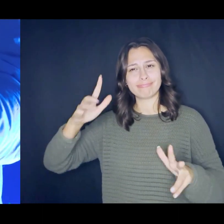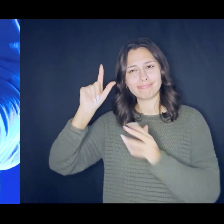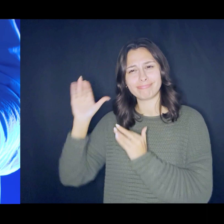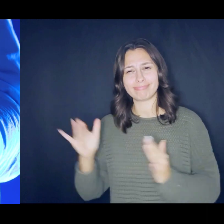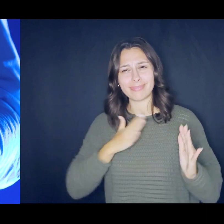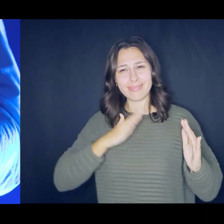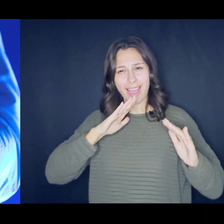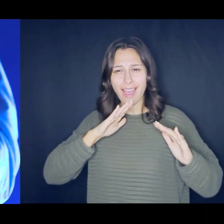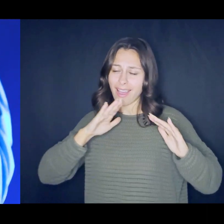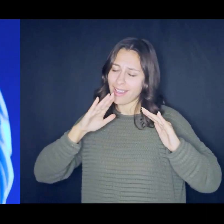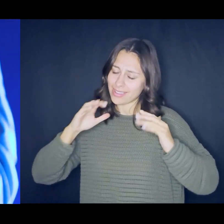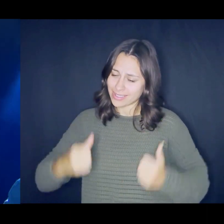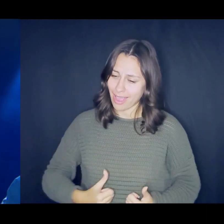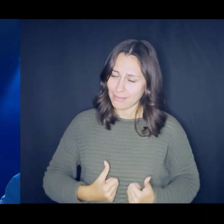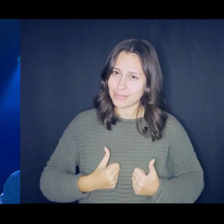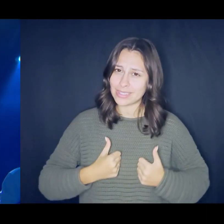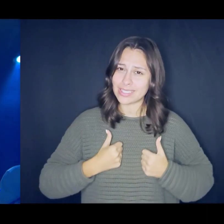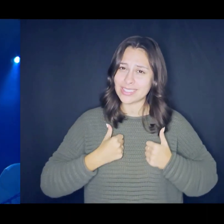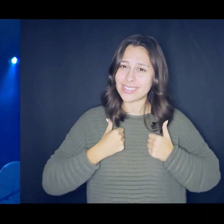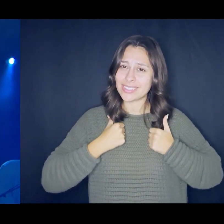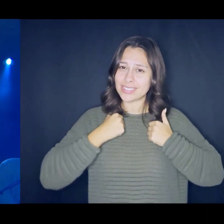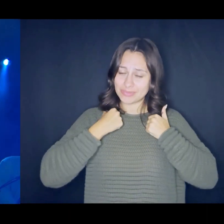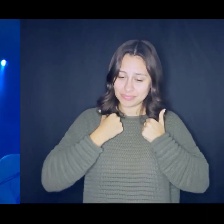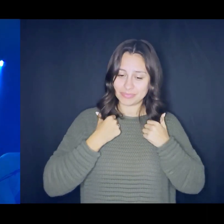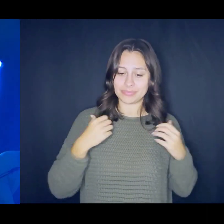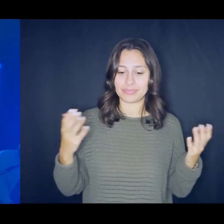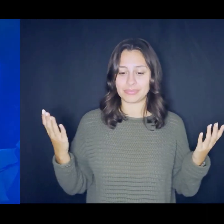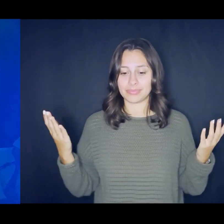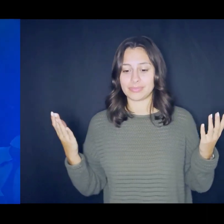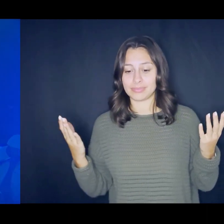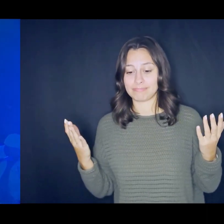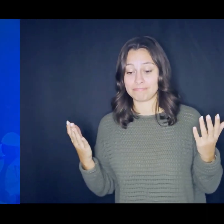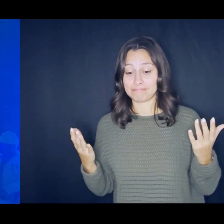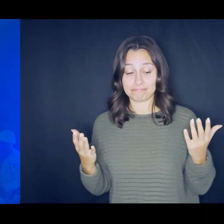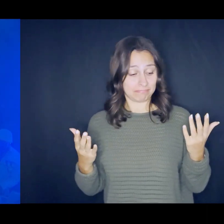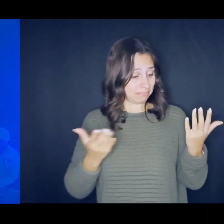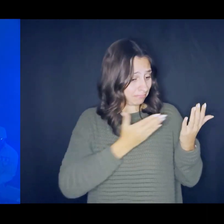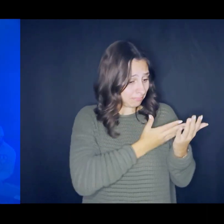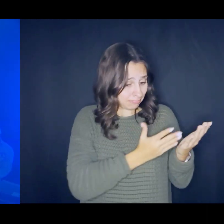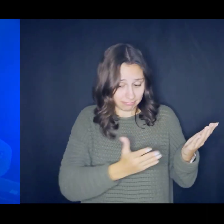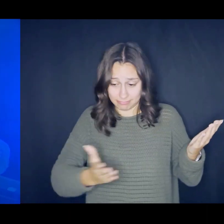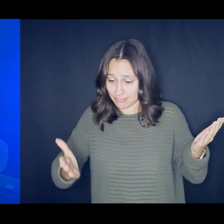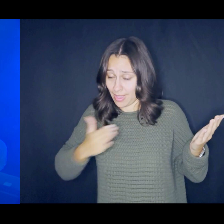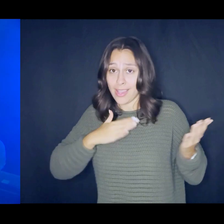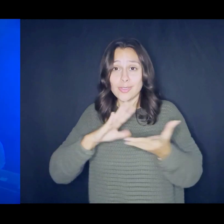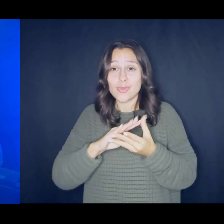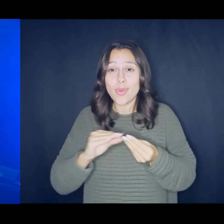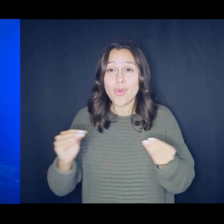Forward in my steps.